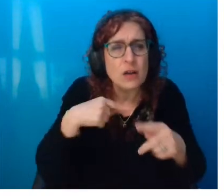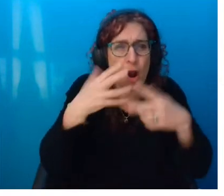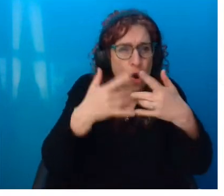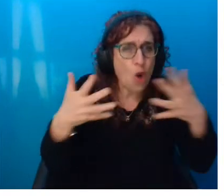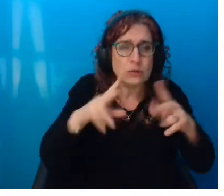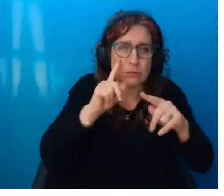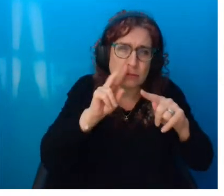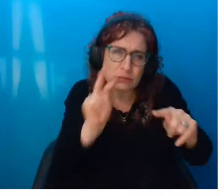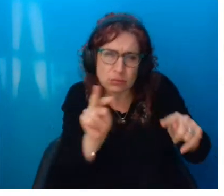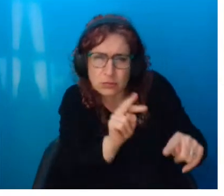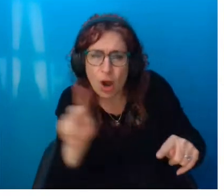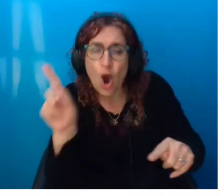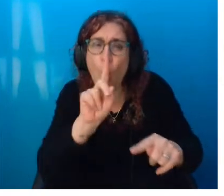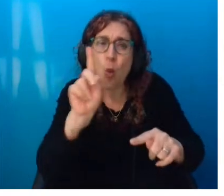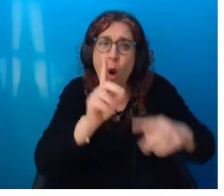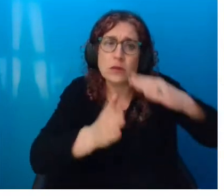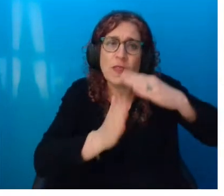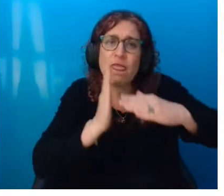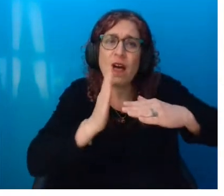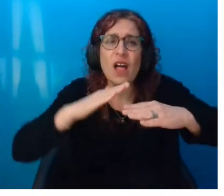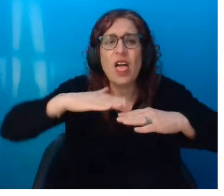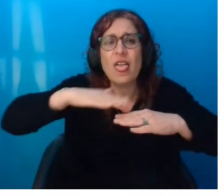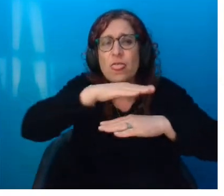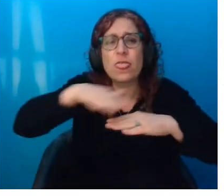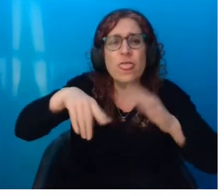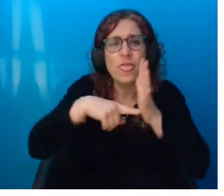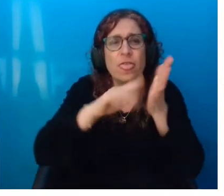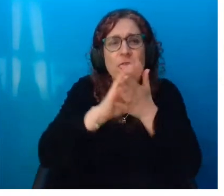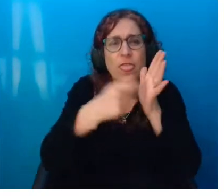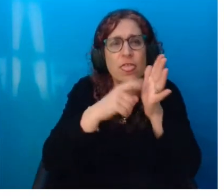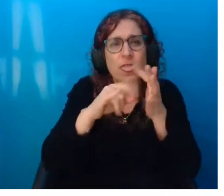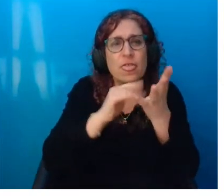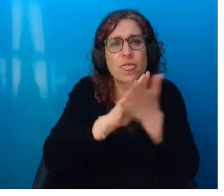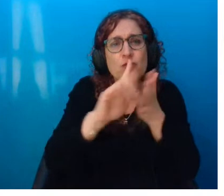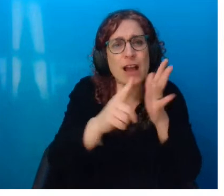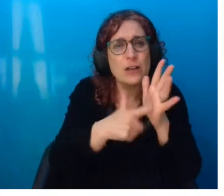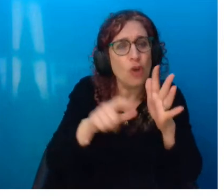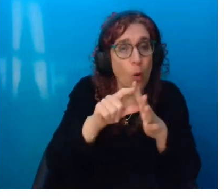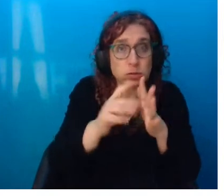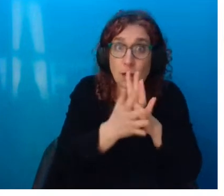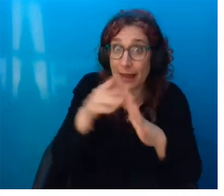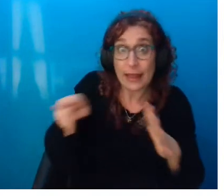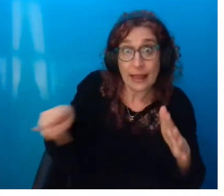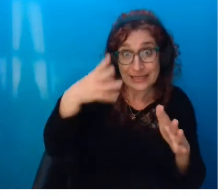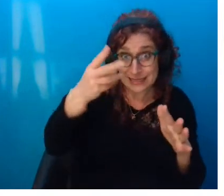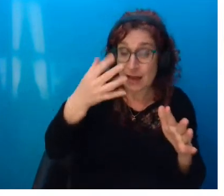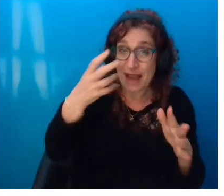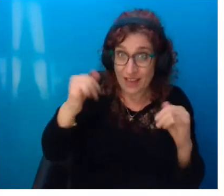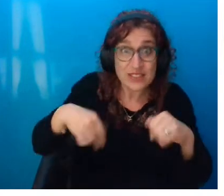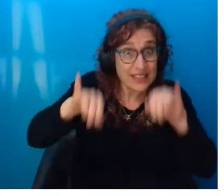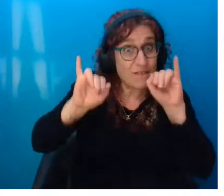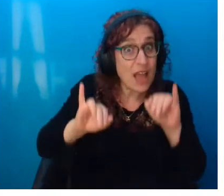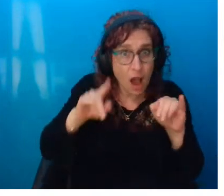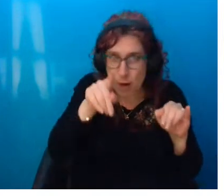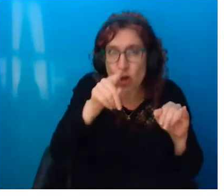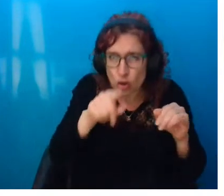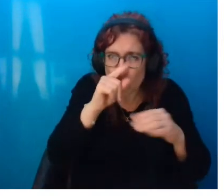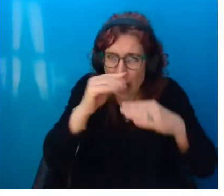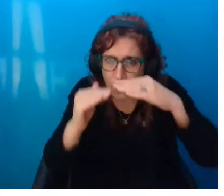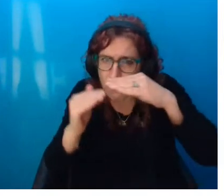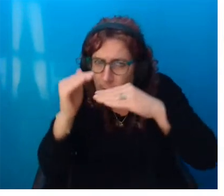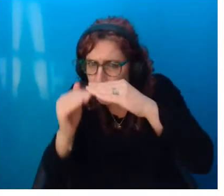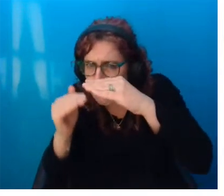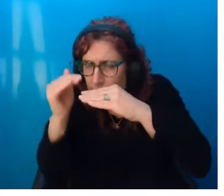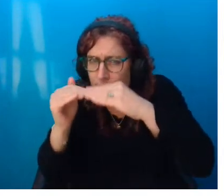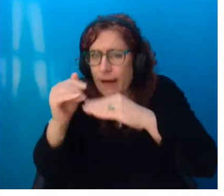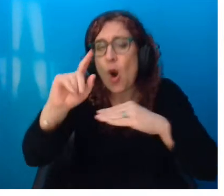allergic reaction trigger in a patient. So even in patients with severe allergy, you can define the threshold. In other words, what would be the